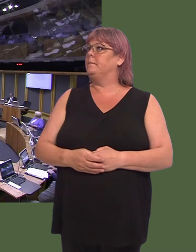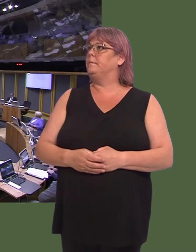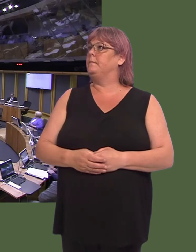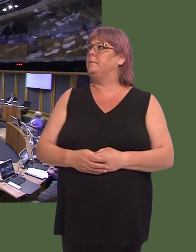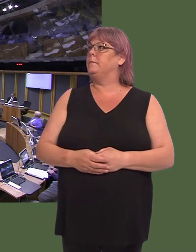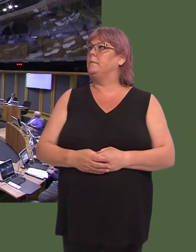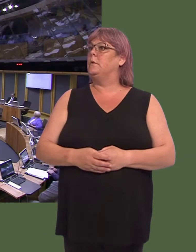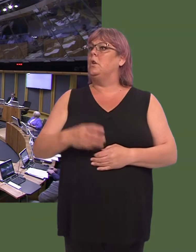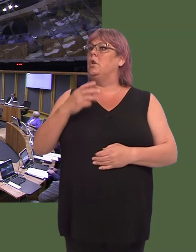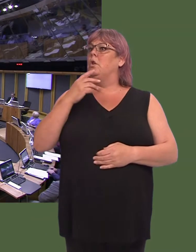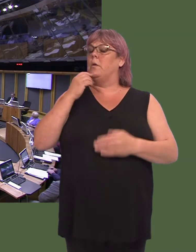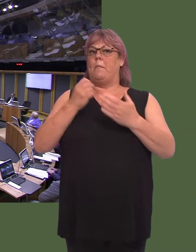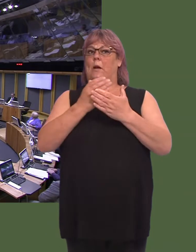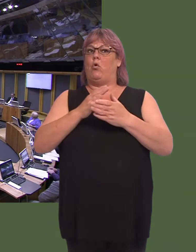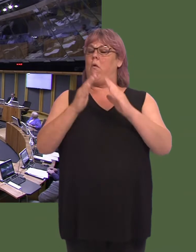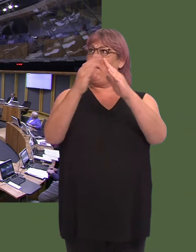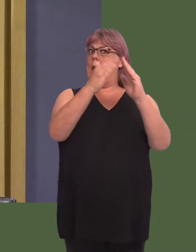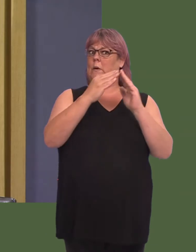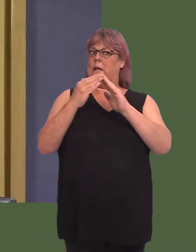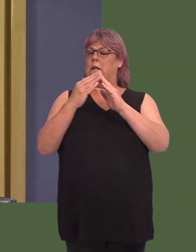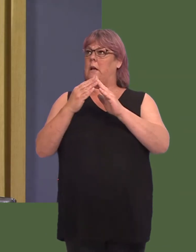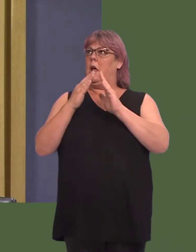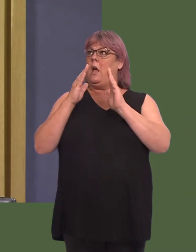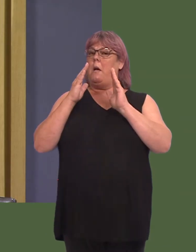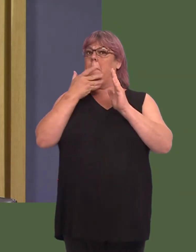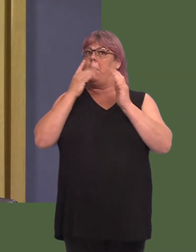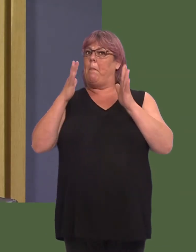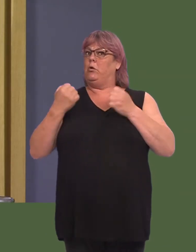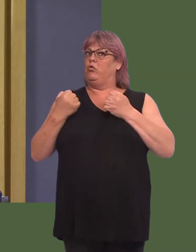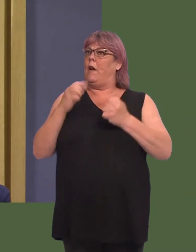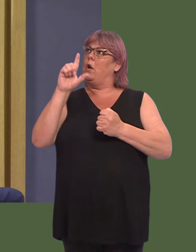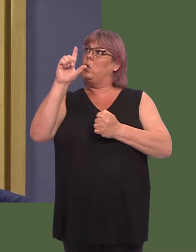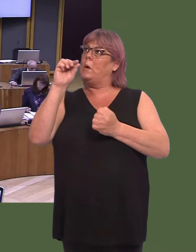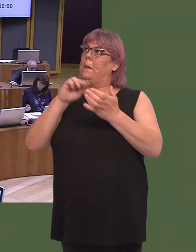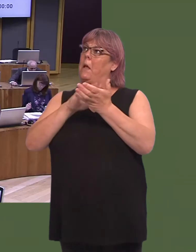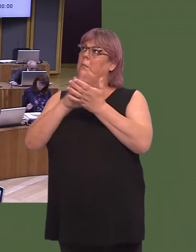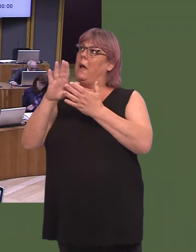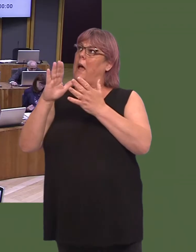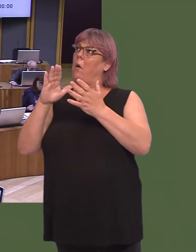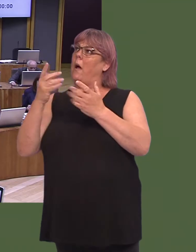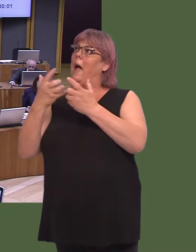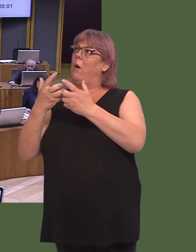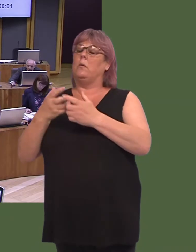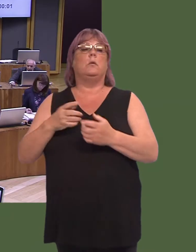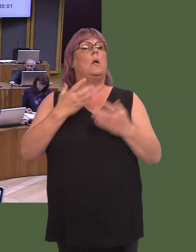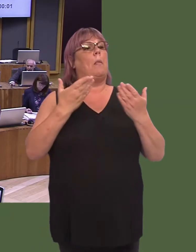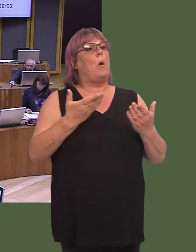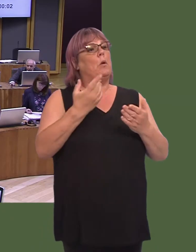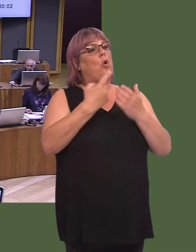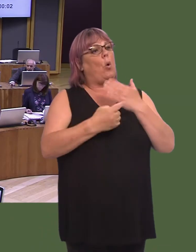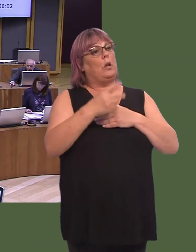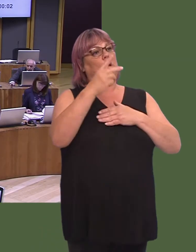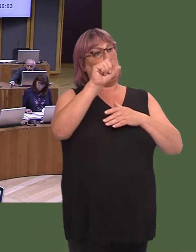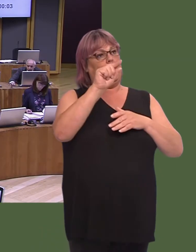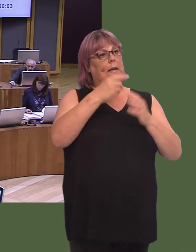Government have to introduce a default 20-mile-an-hour speed limit in urban areas? We have carried a comprehensive review of speed limits near